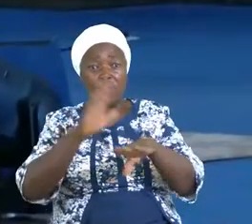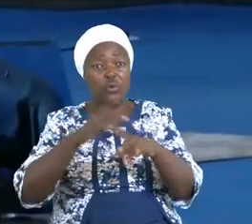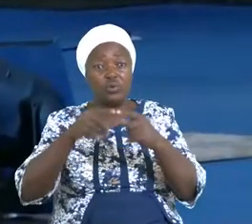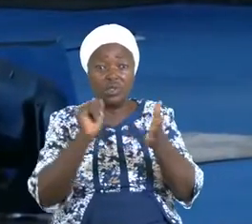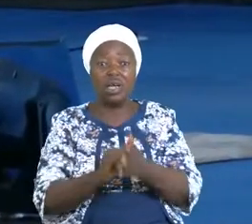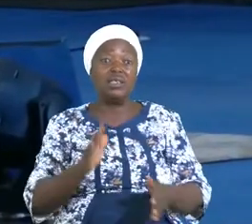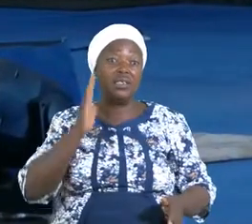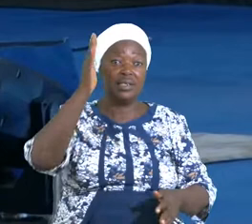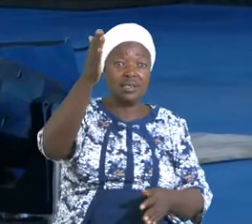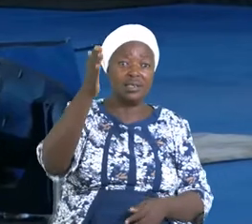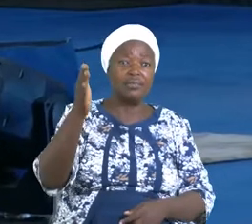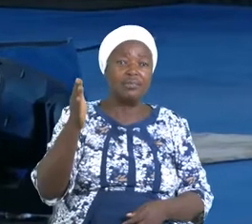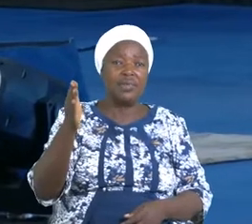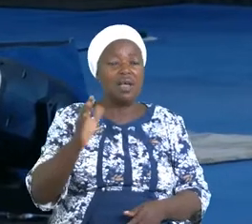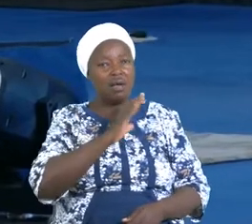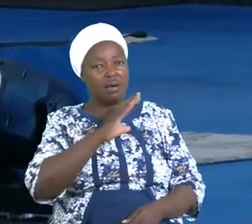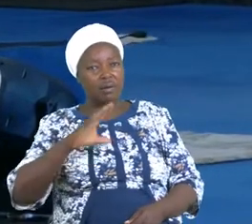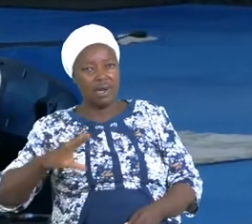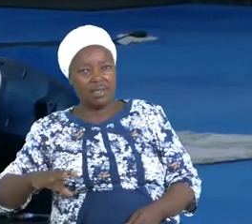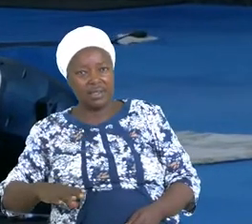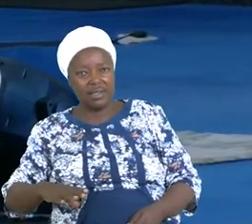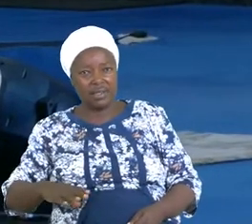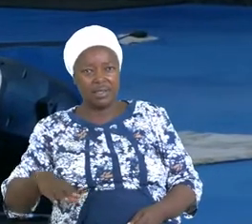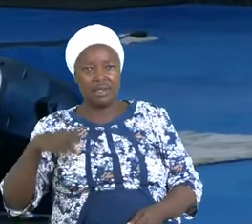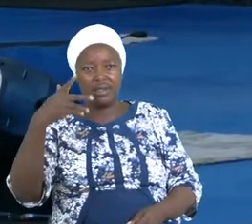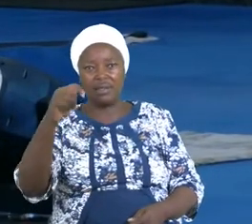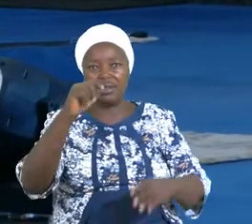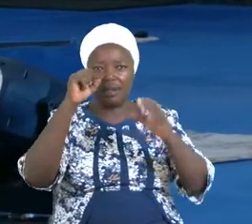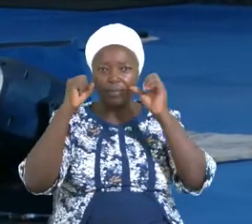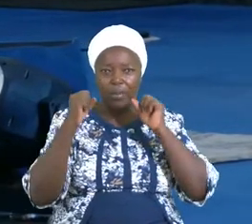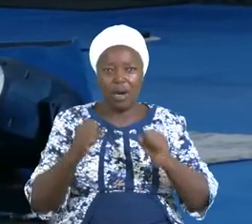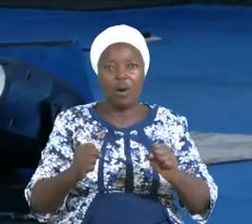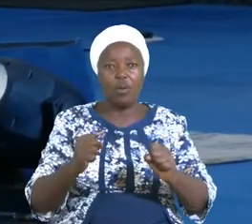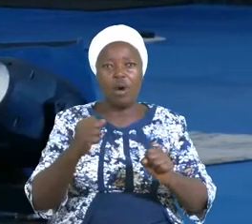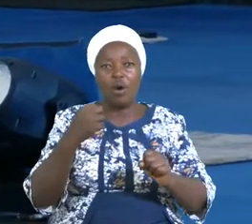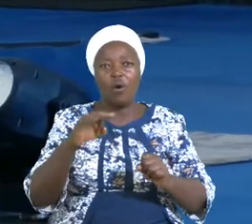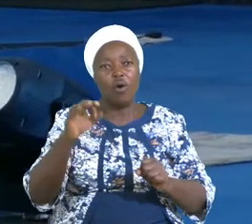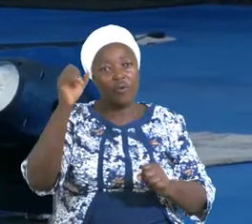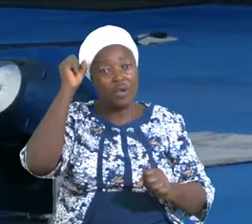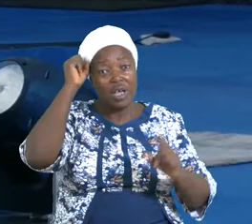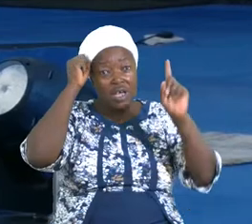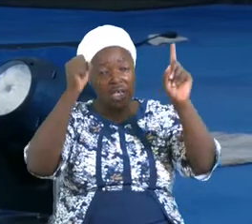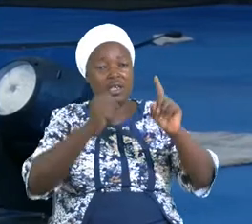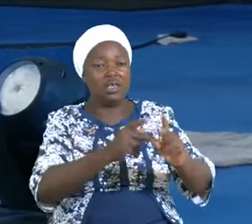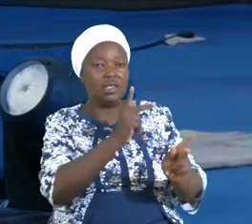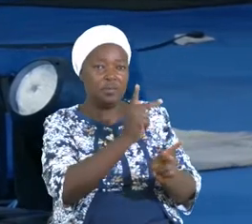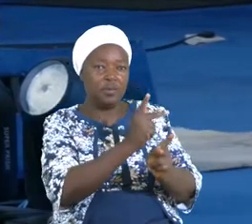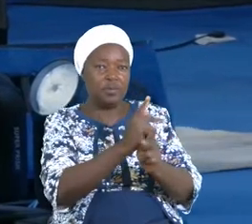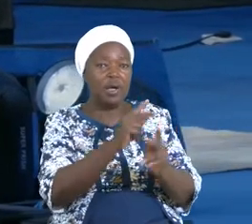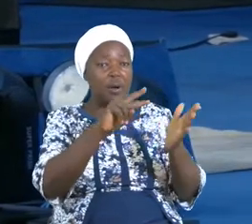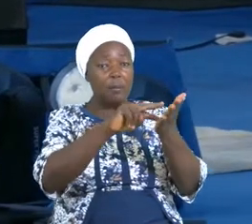destiny. Christ, the power of his preserved,